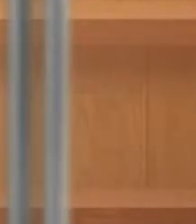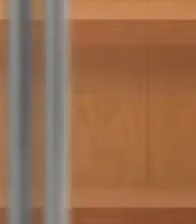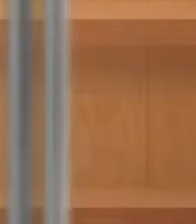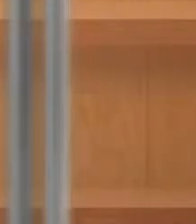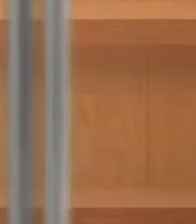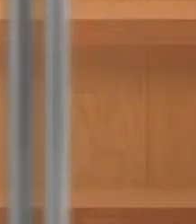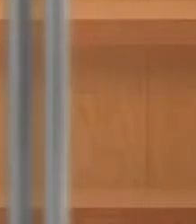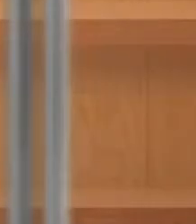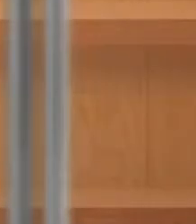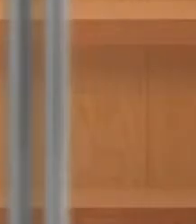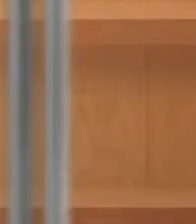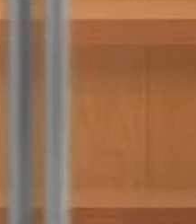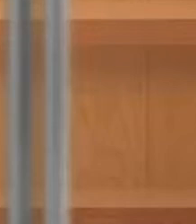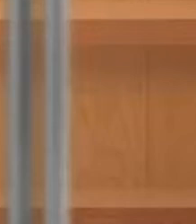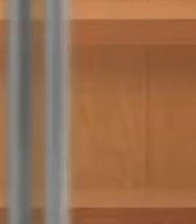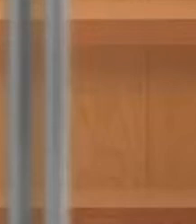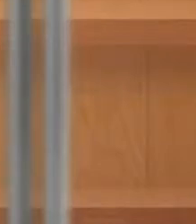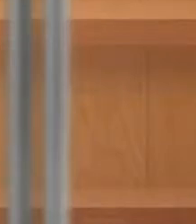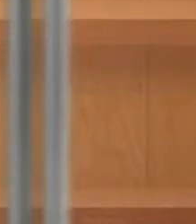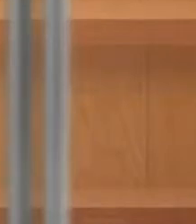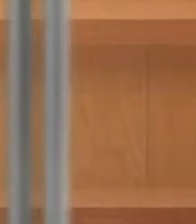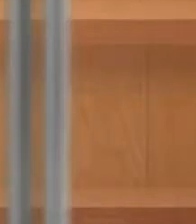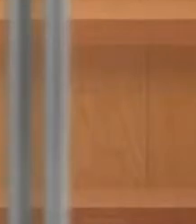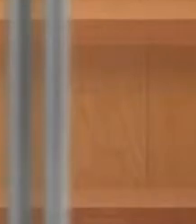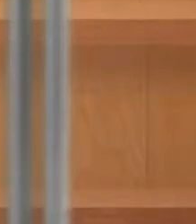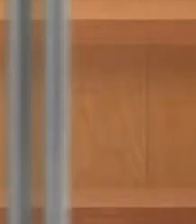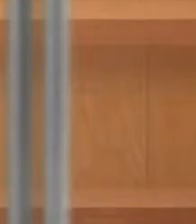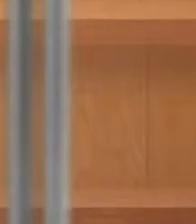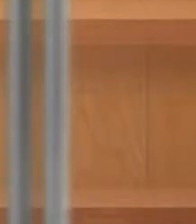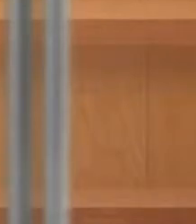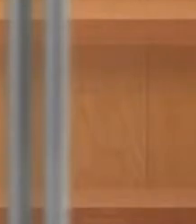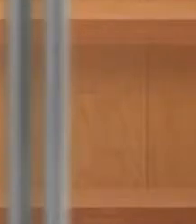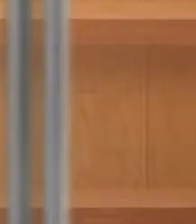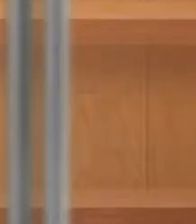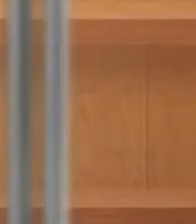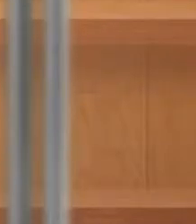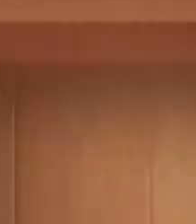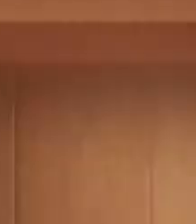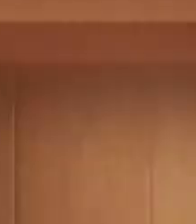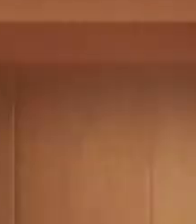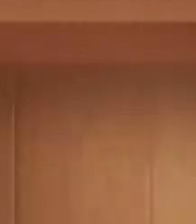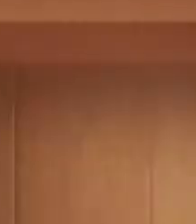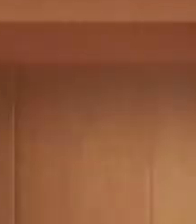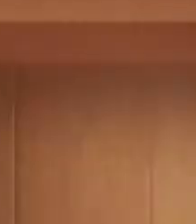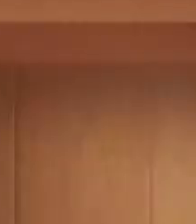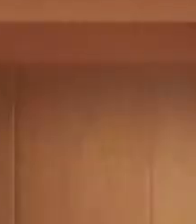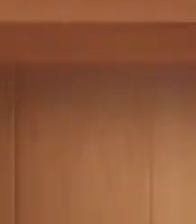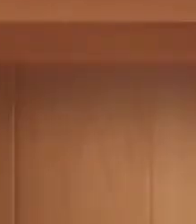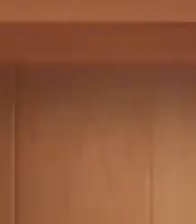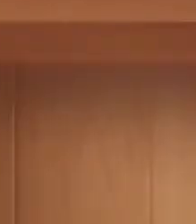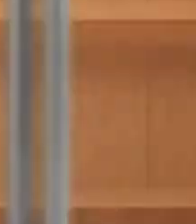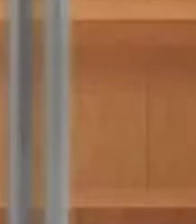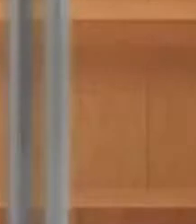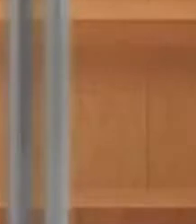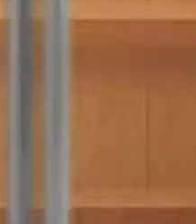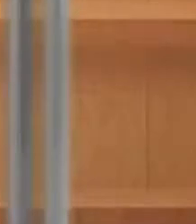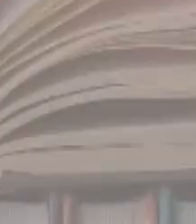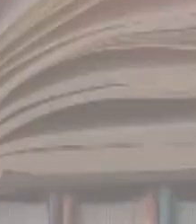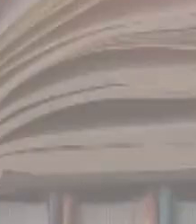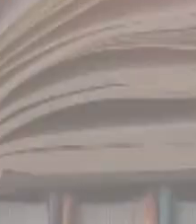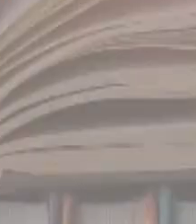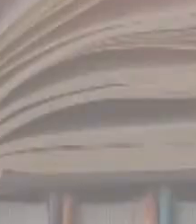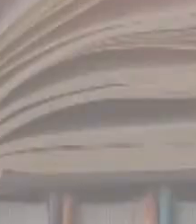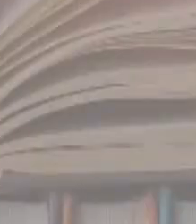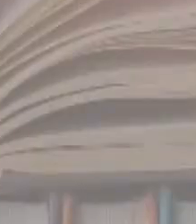you for tuning in this afternoon. We will see you guys tomorrow, 2 p.m. sharp. Bye, guys. Bye.